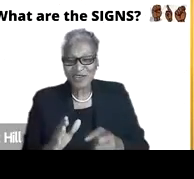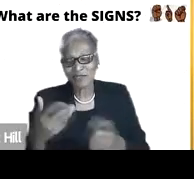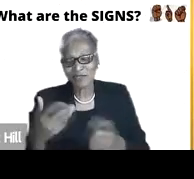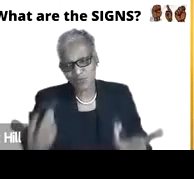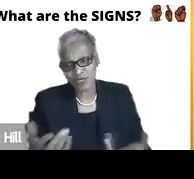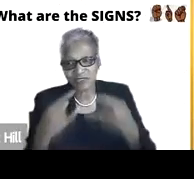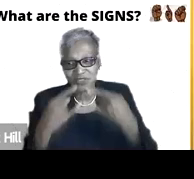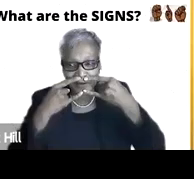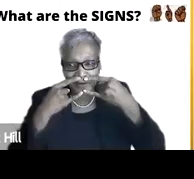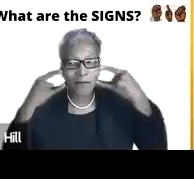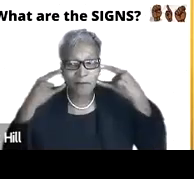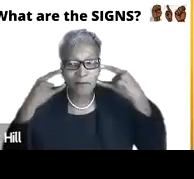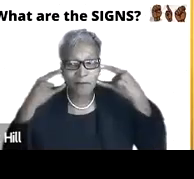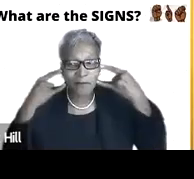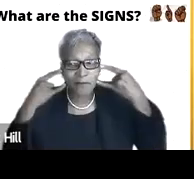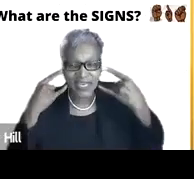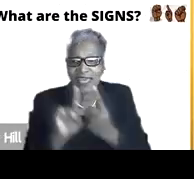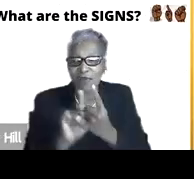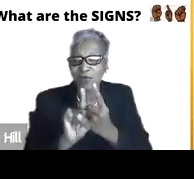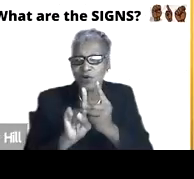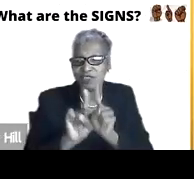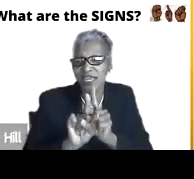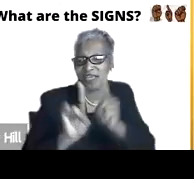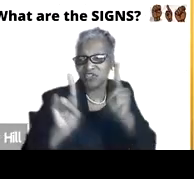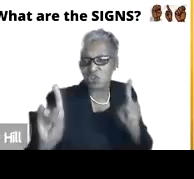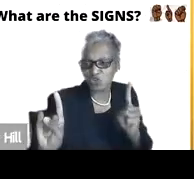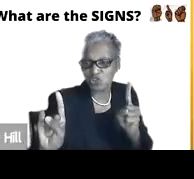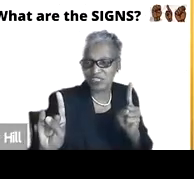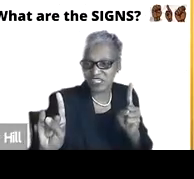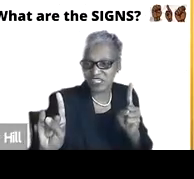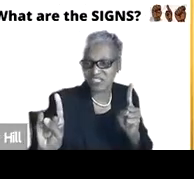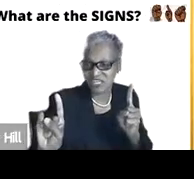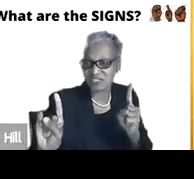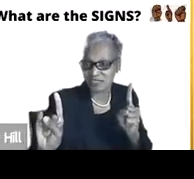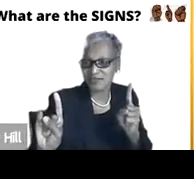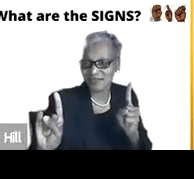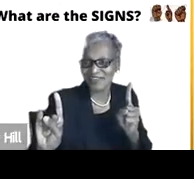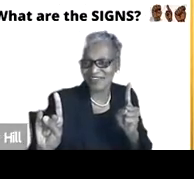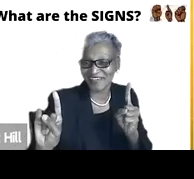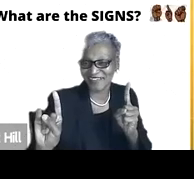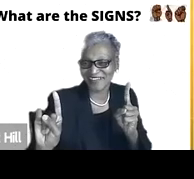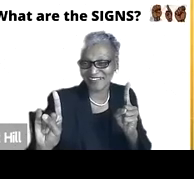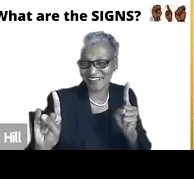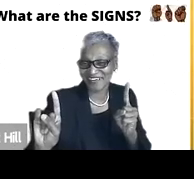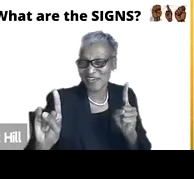Also, since we're talking about masks and we want to stay socially distant,